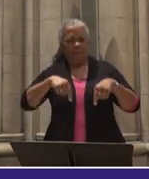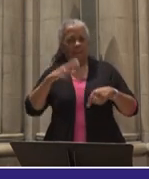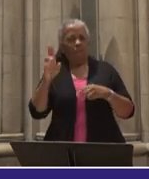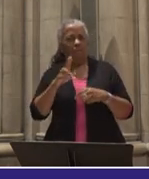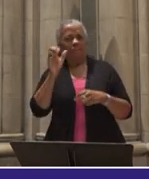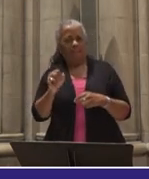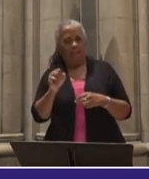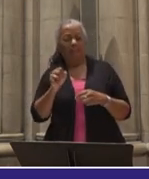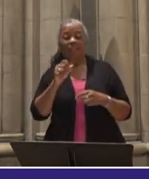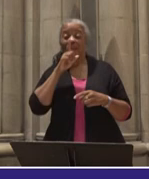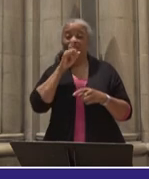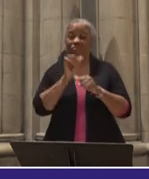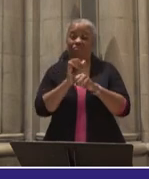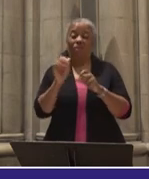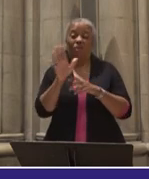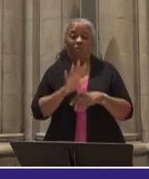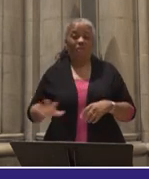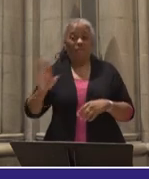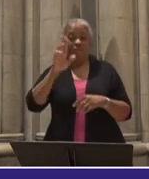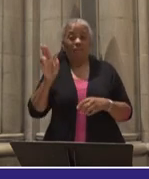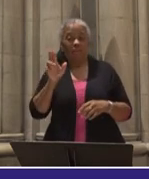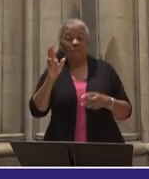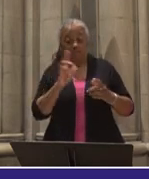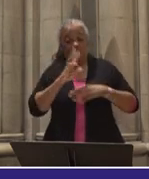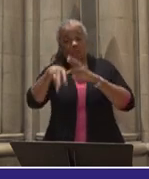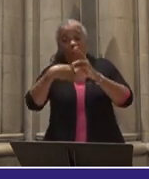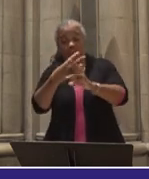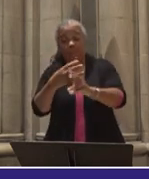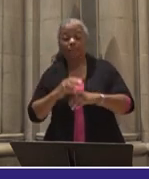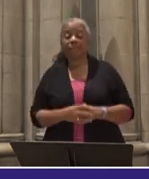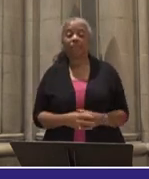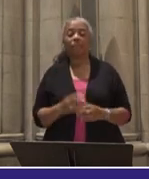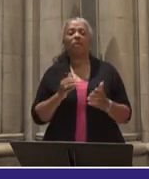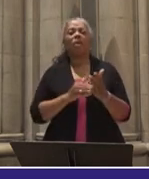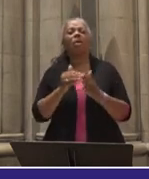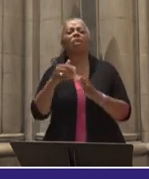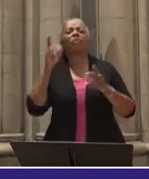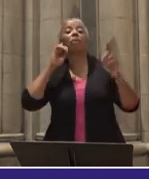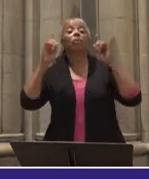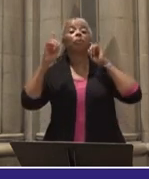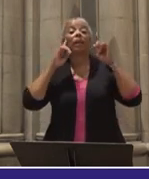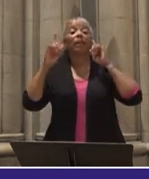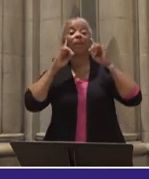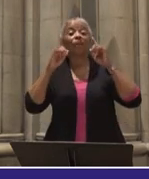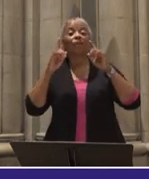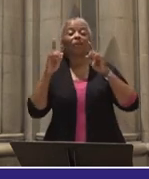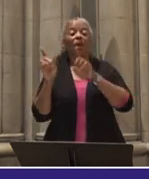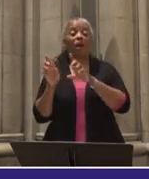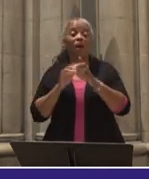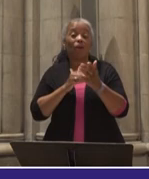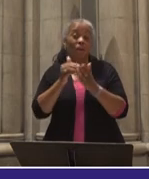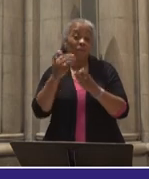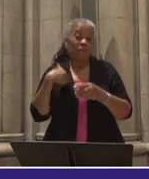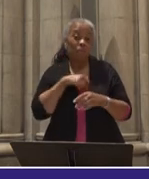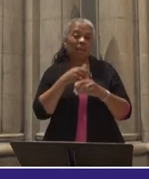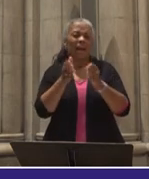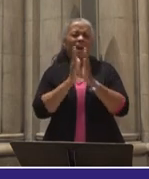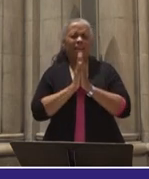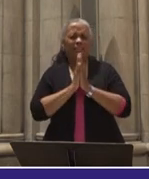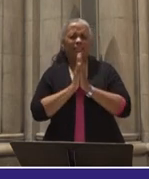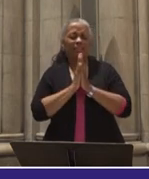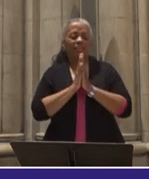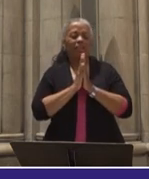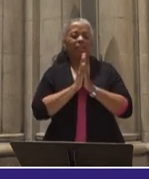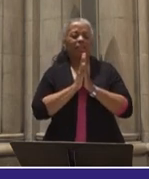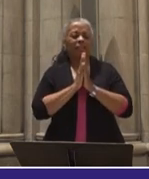not across the globe. How often do we hear or do we ask when we can